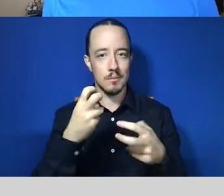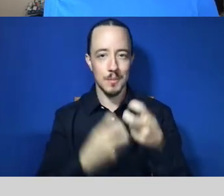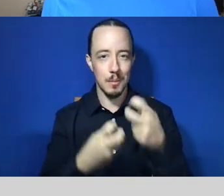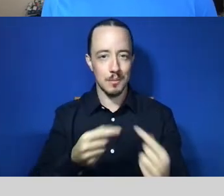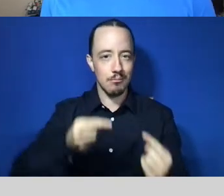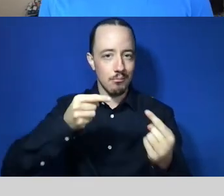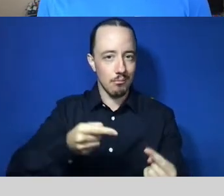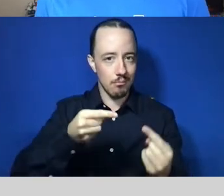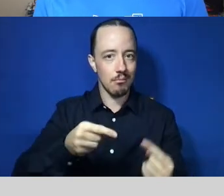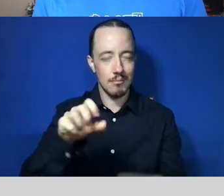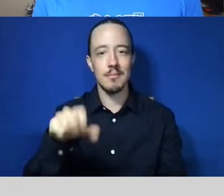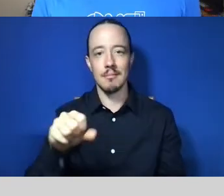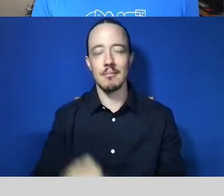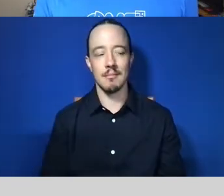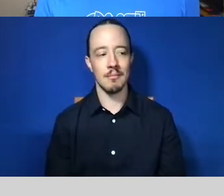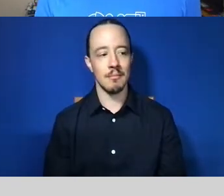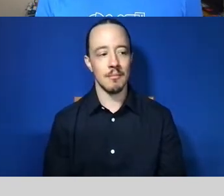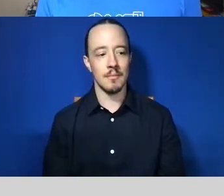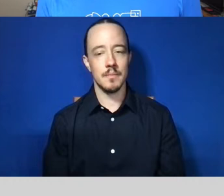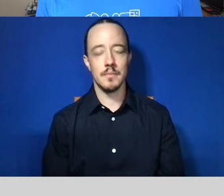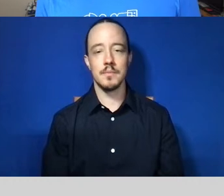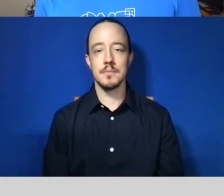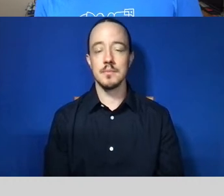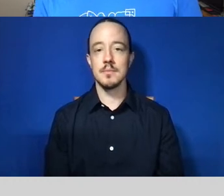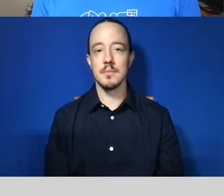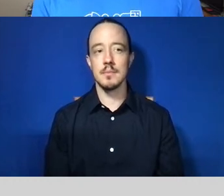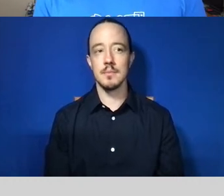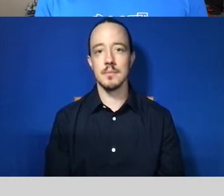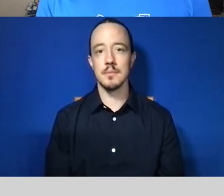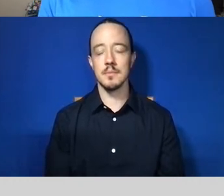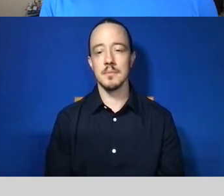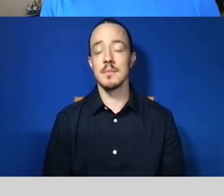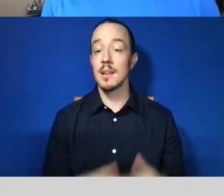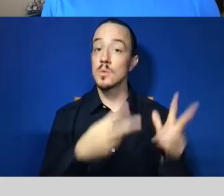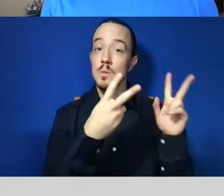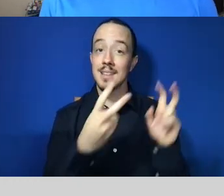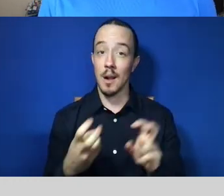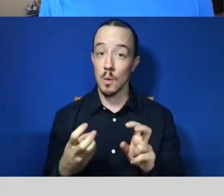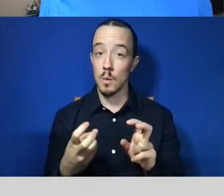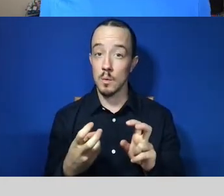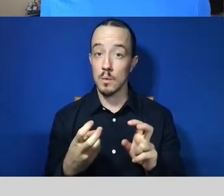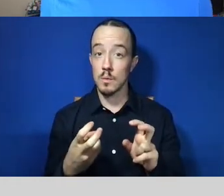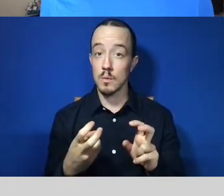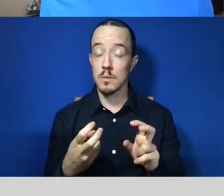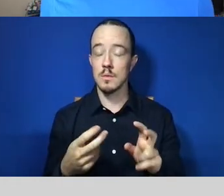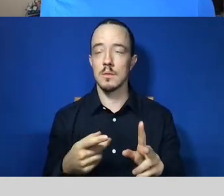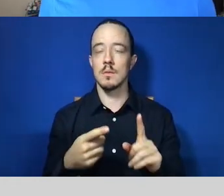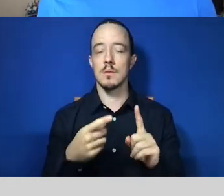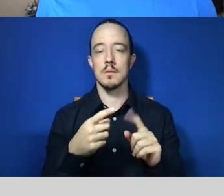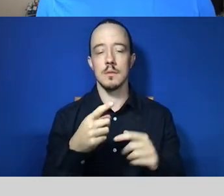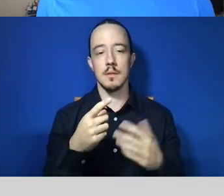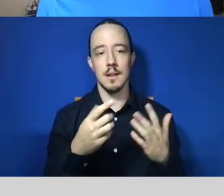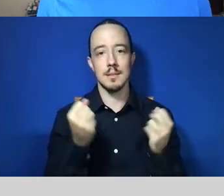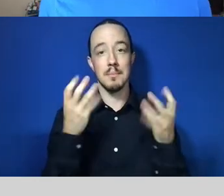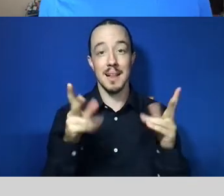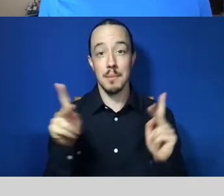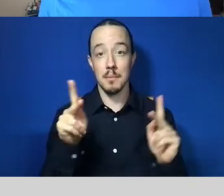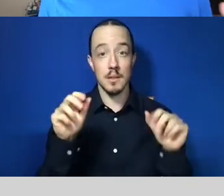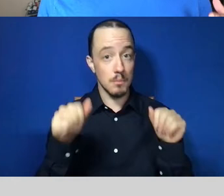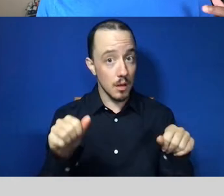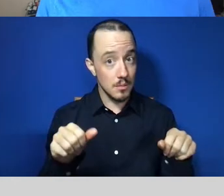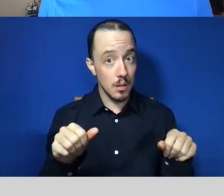of problems. In fact, in order to be able to be downloaded by as